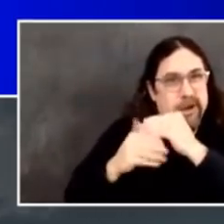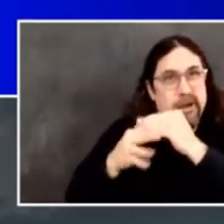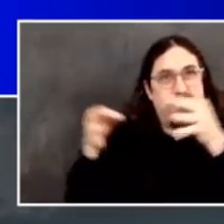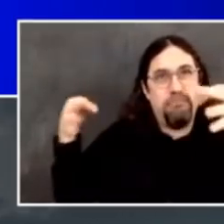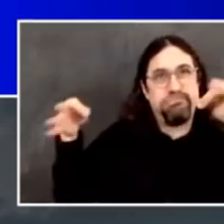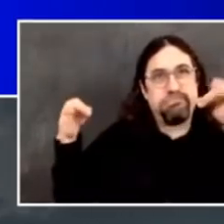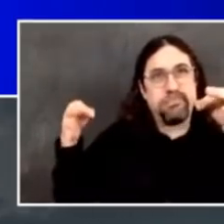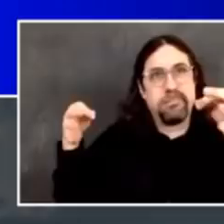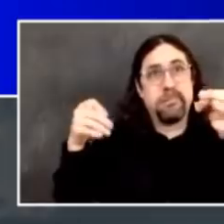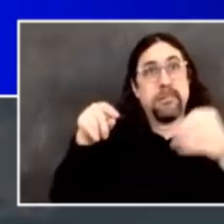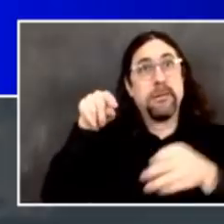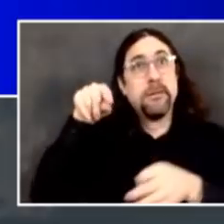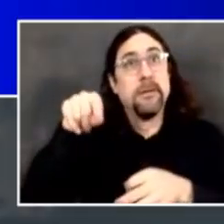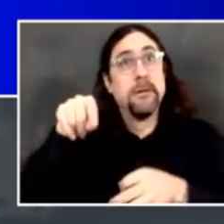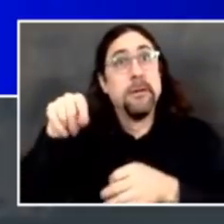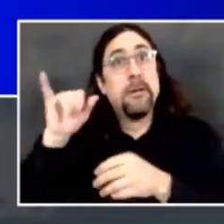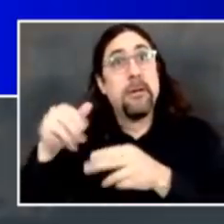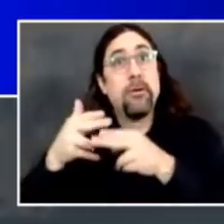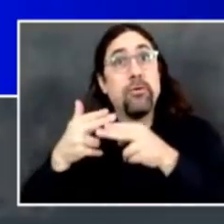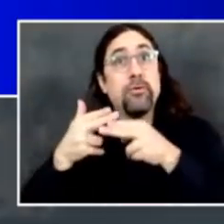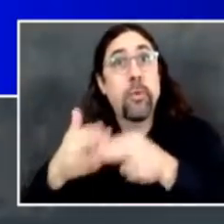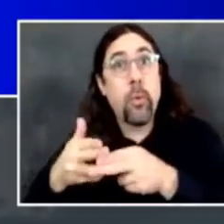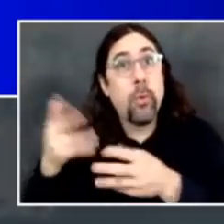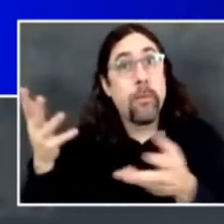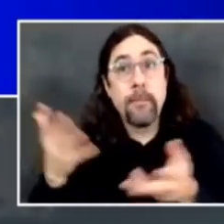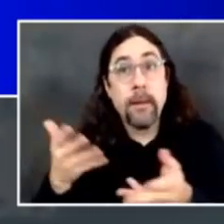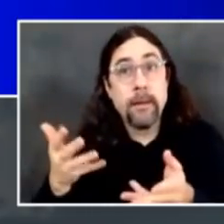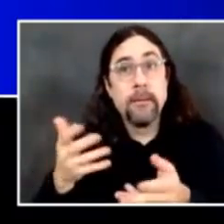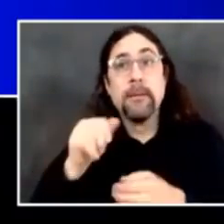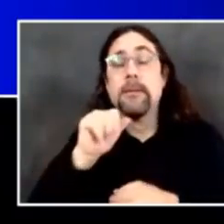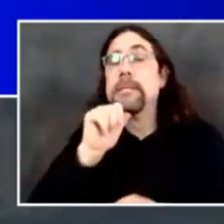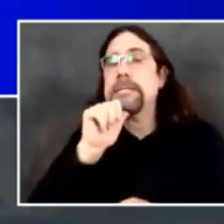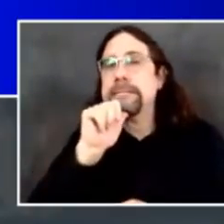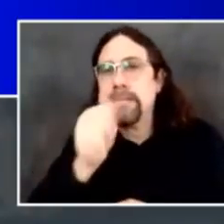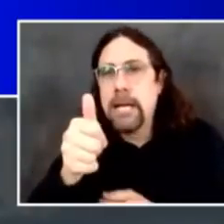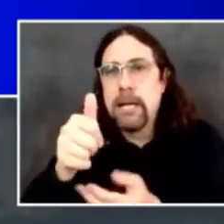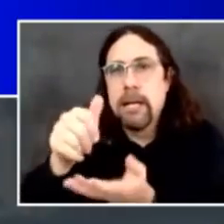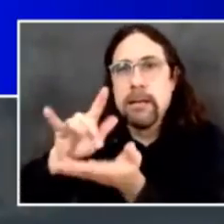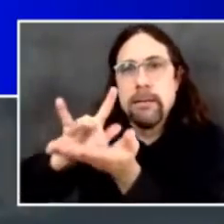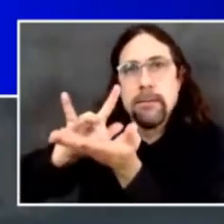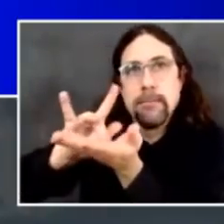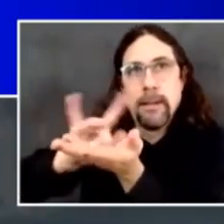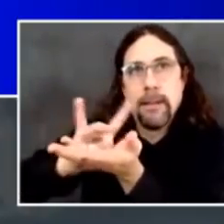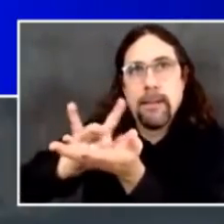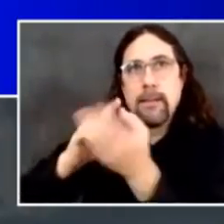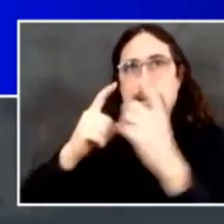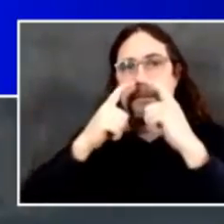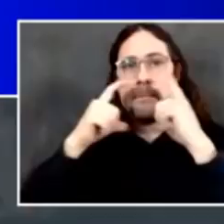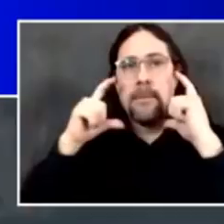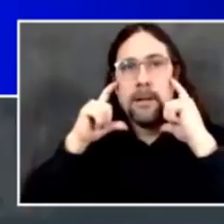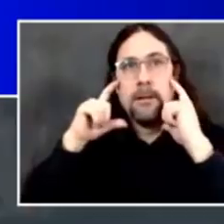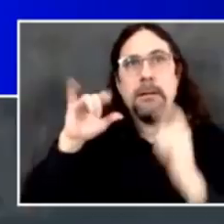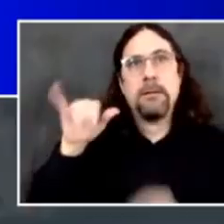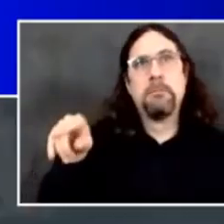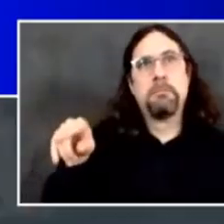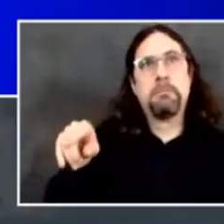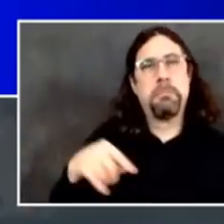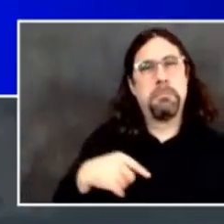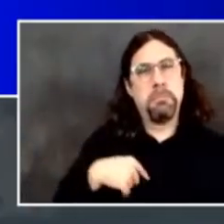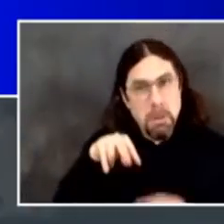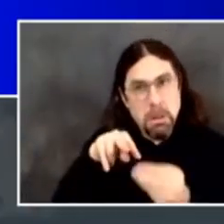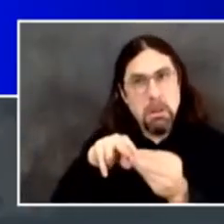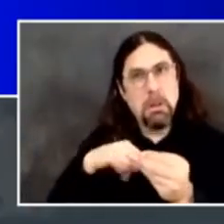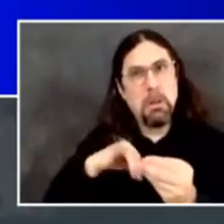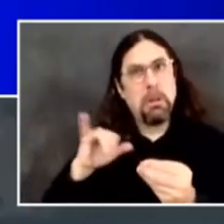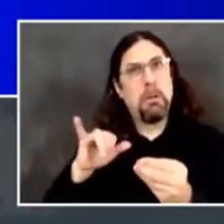really fully understand at first, these are ones that have the wire at the top that you can kind of shape around your nose. These